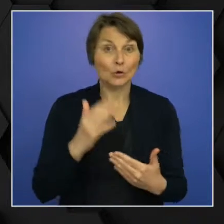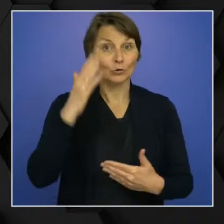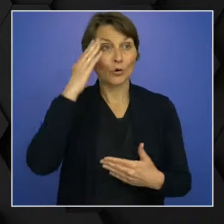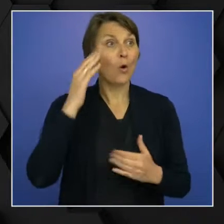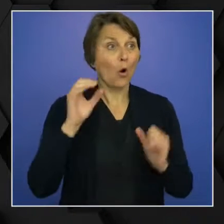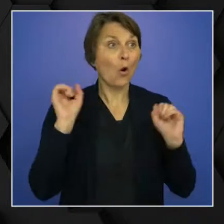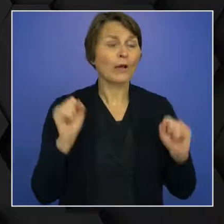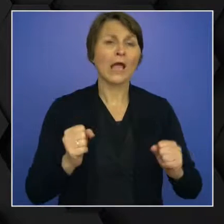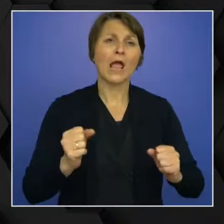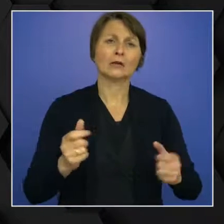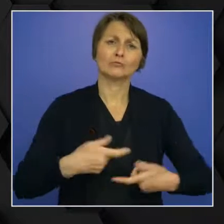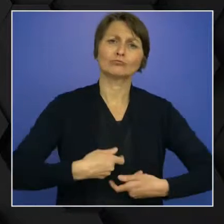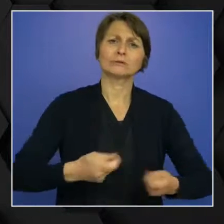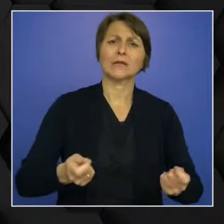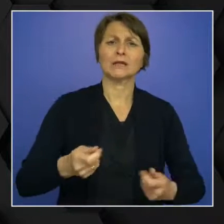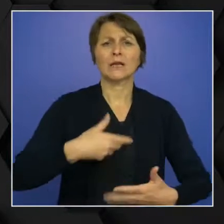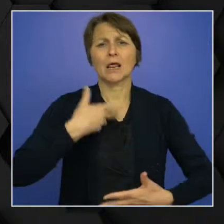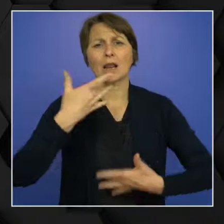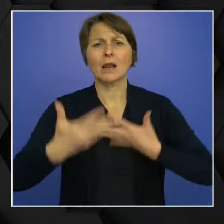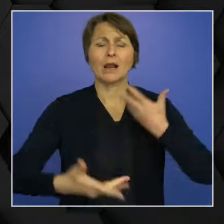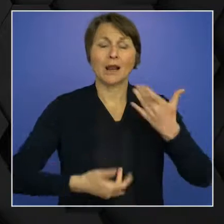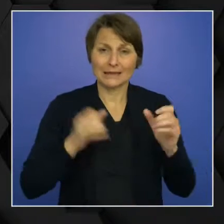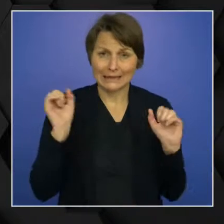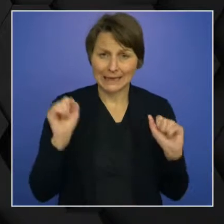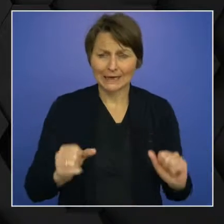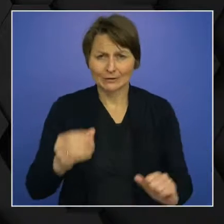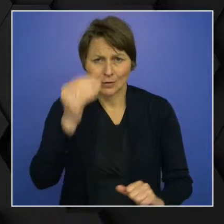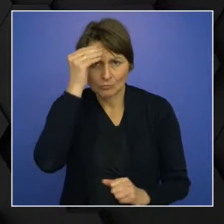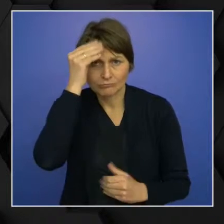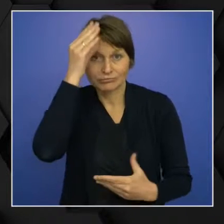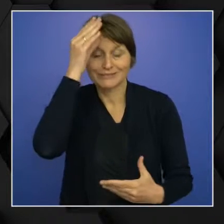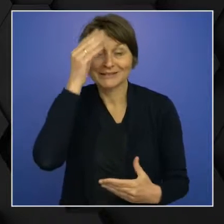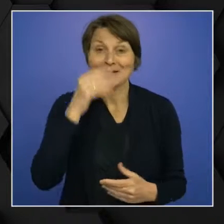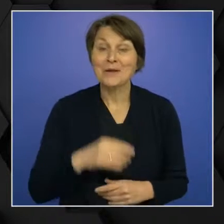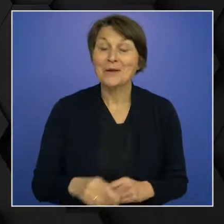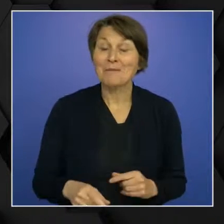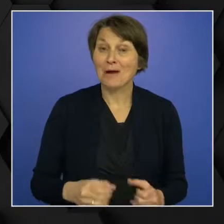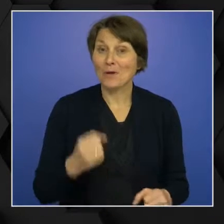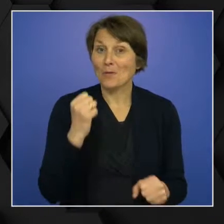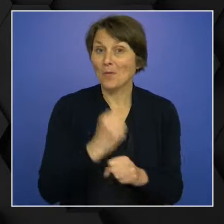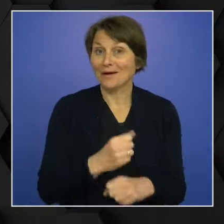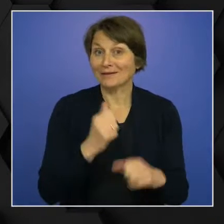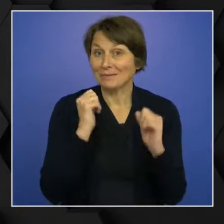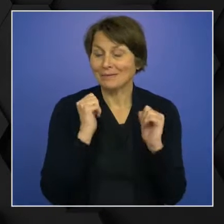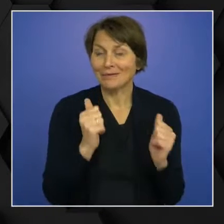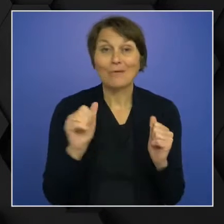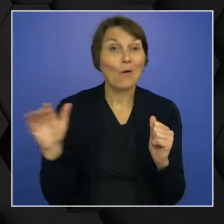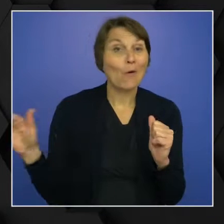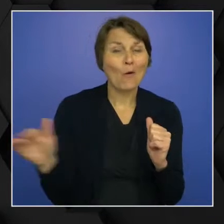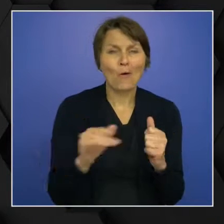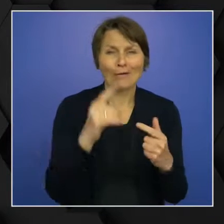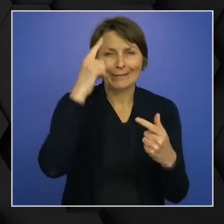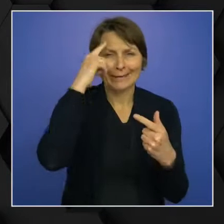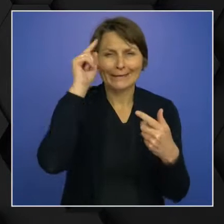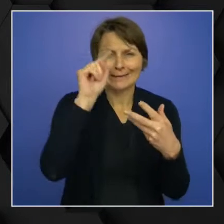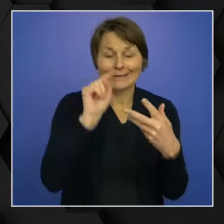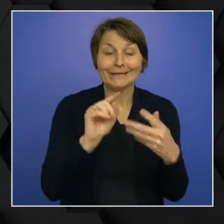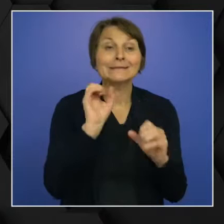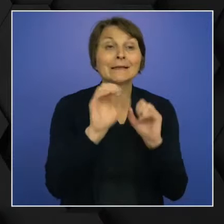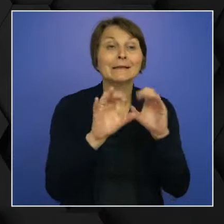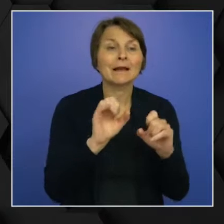those things. And it worked. They all did all the tips were implemented in